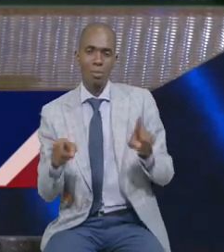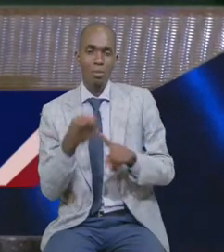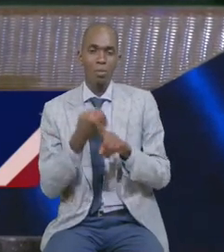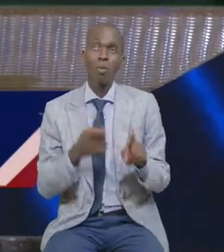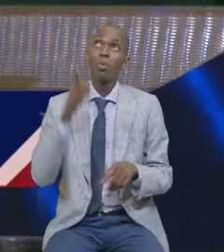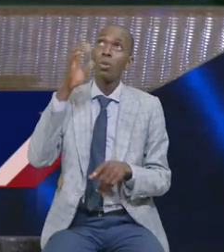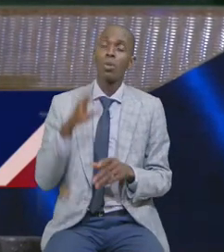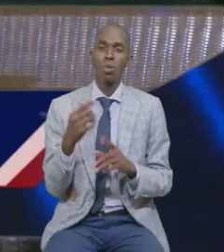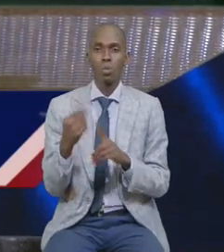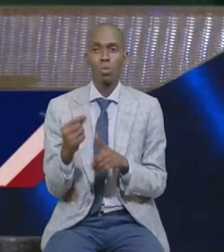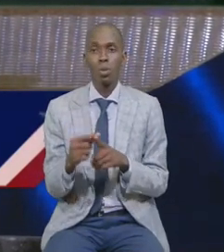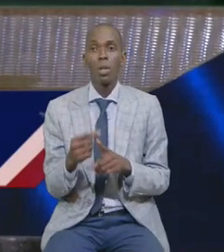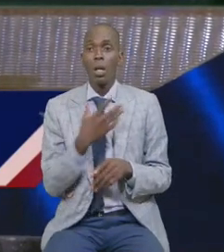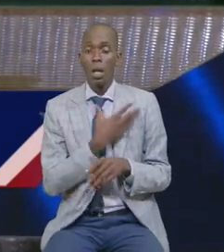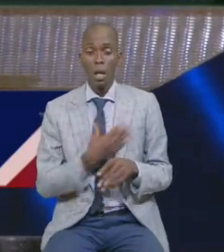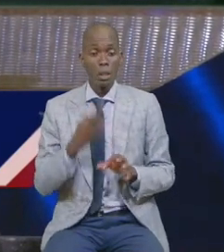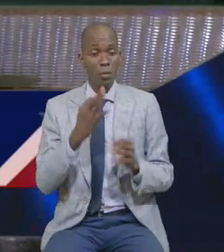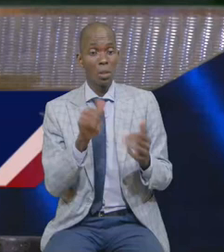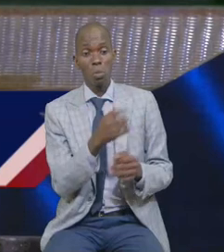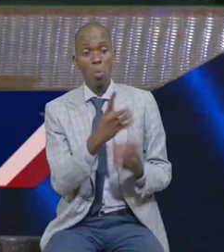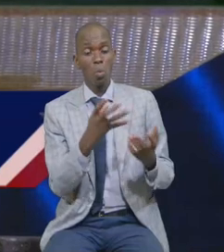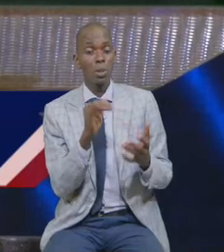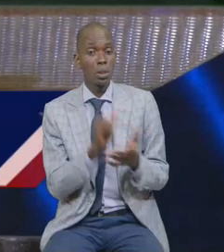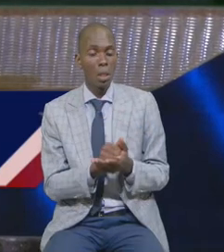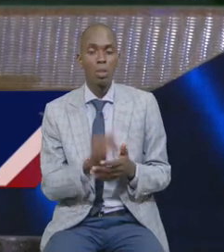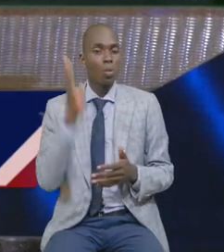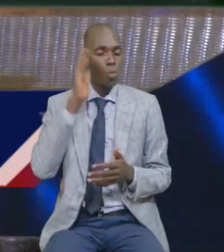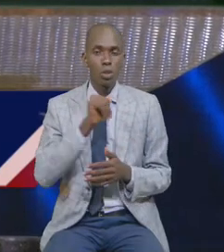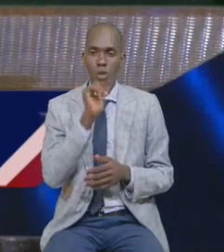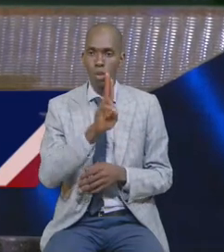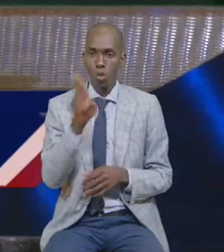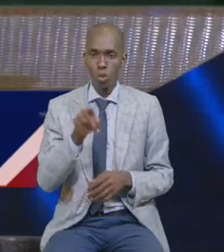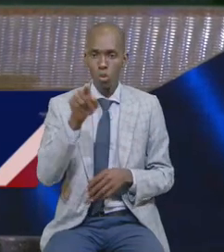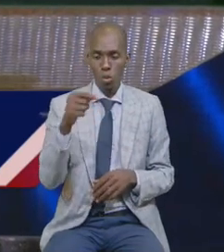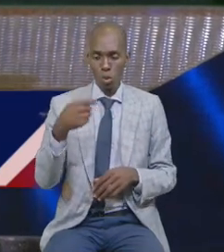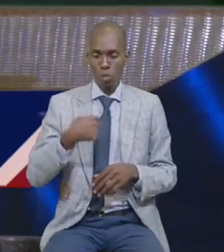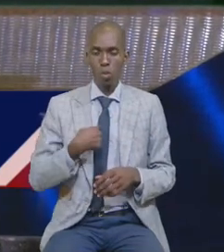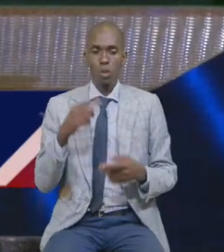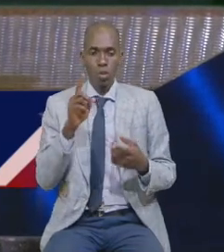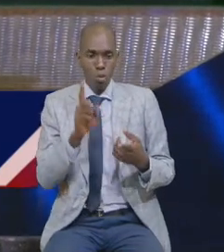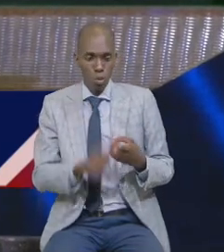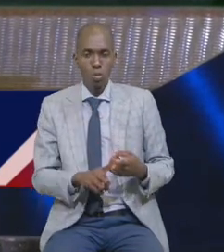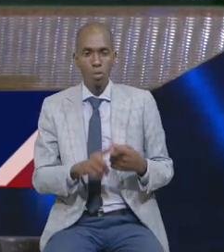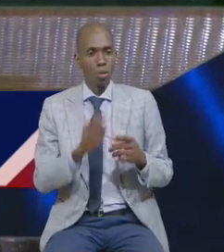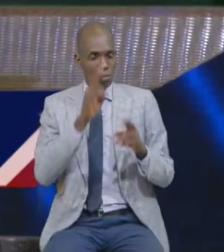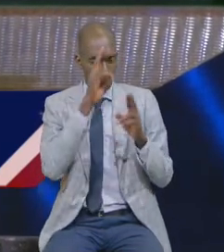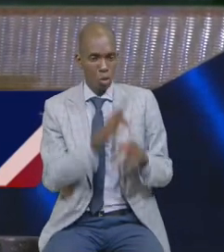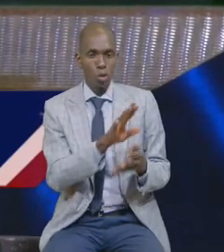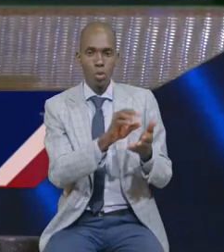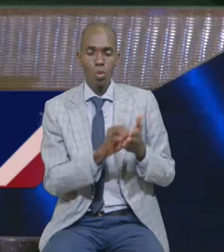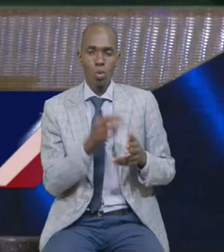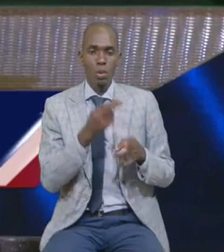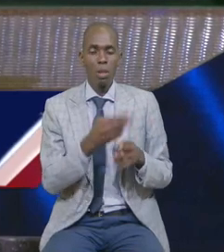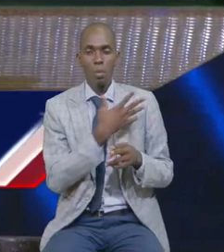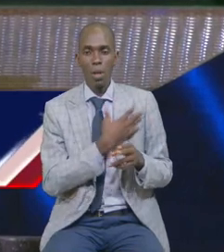God, he's not going to use me, he's not going to use you to fulfill his aim and to fulfill his goal. Look at